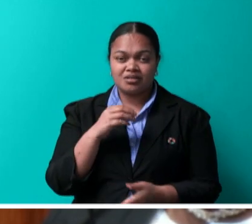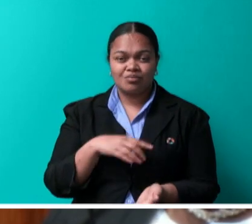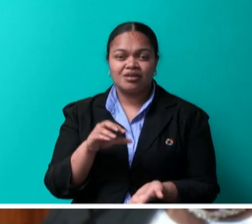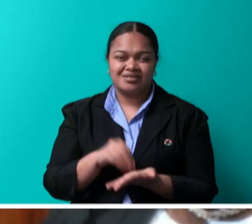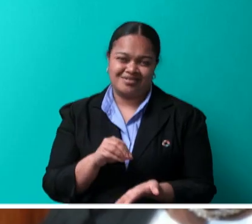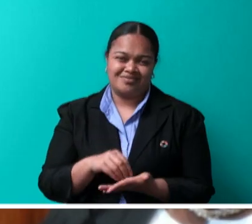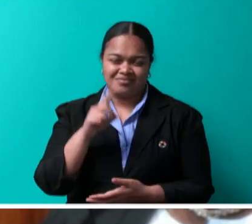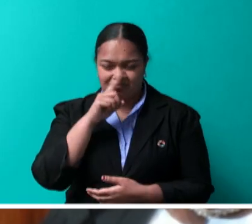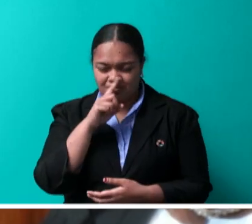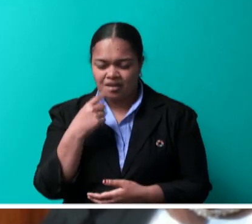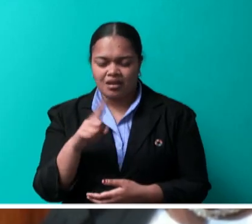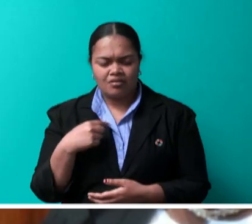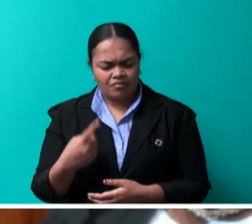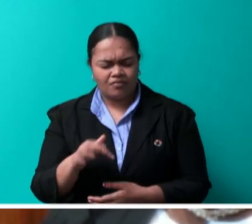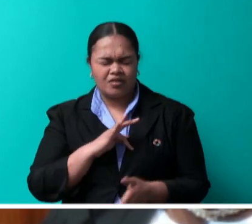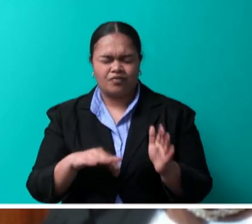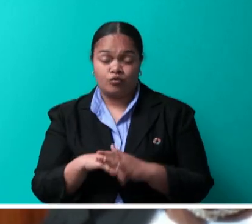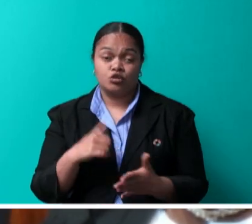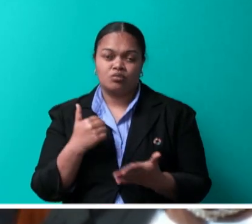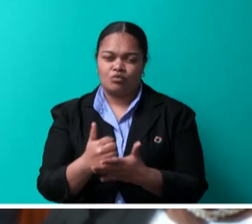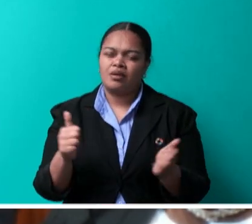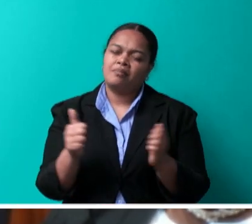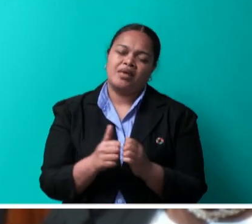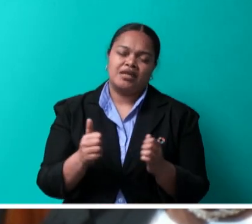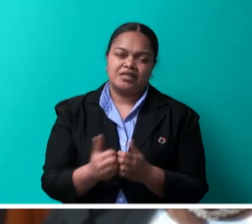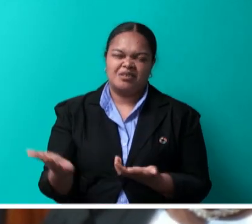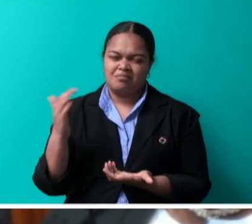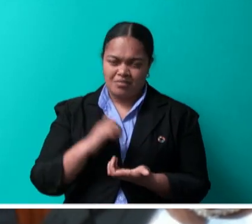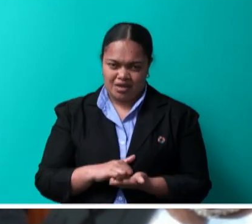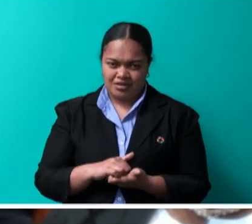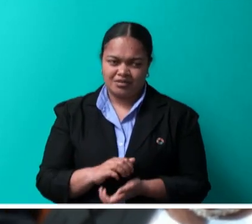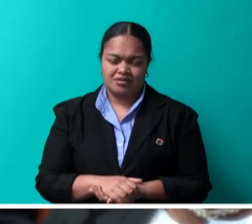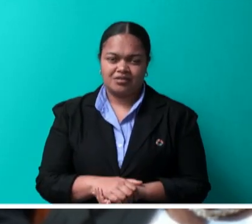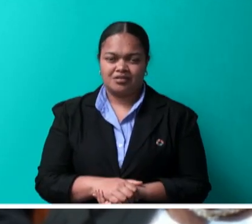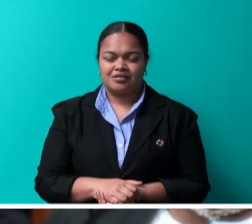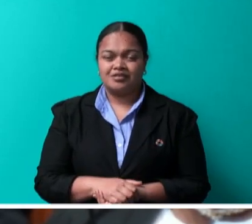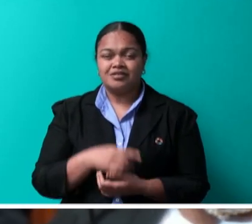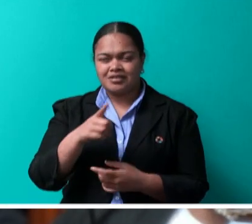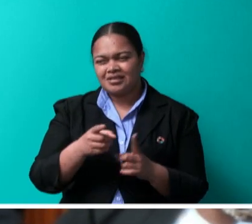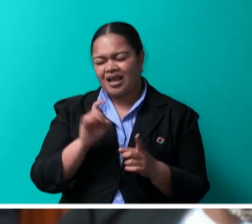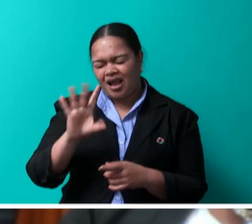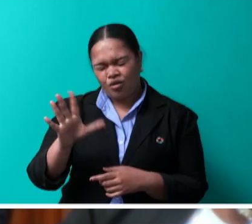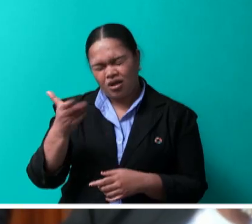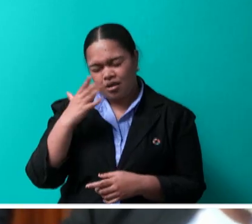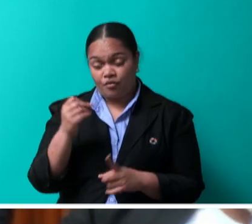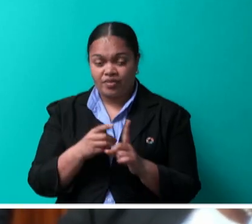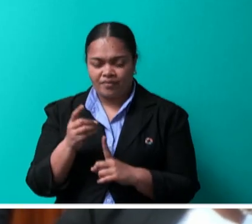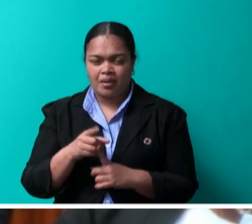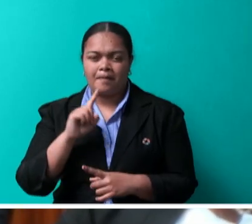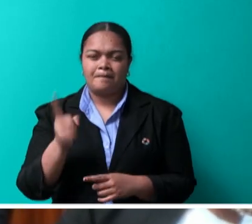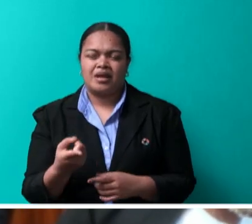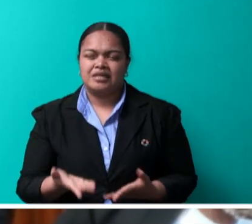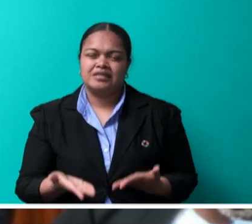support of our many partners. Health is not merely an outcome of development. It is an enabler